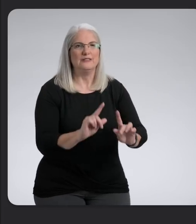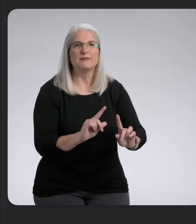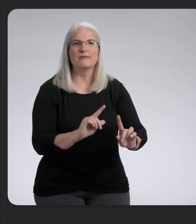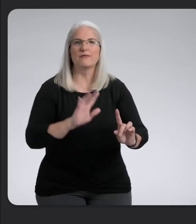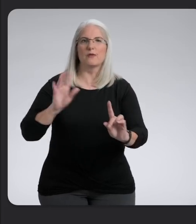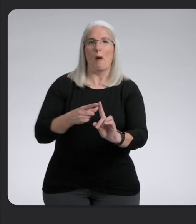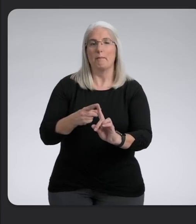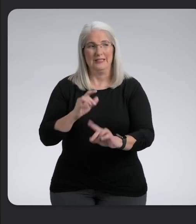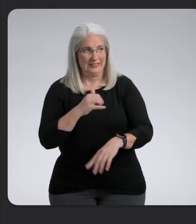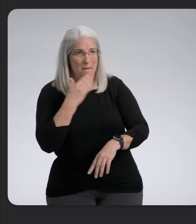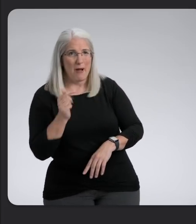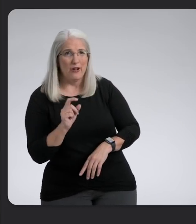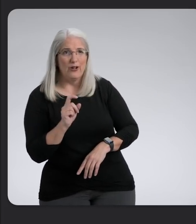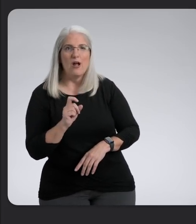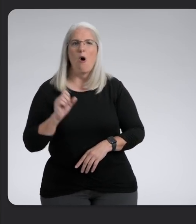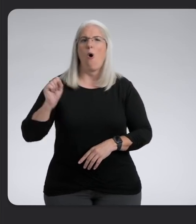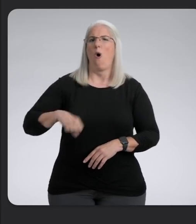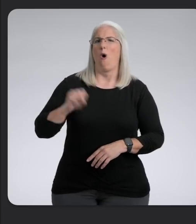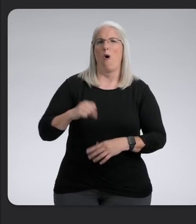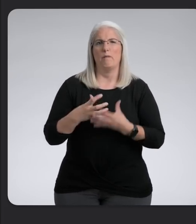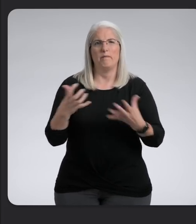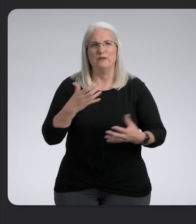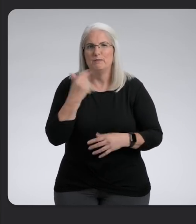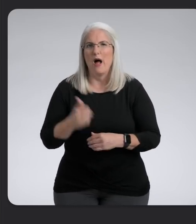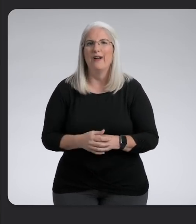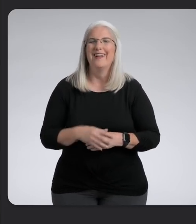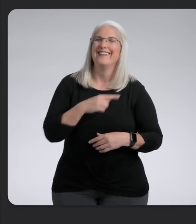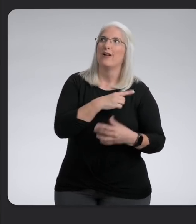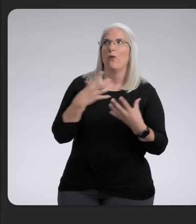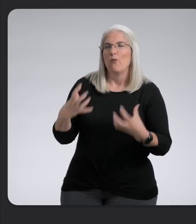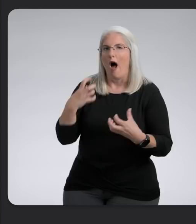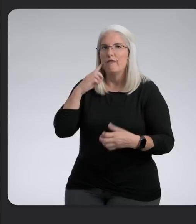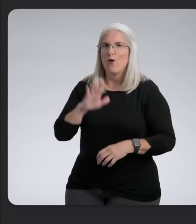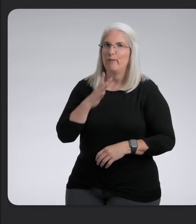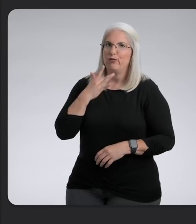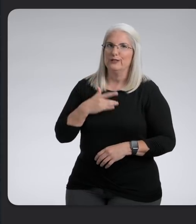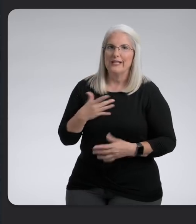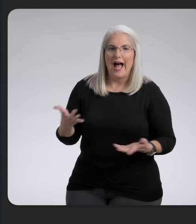Better, right? Yeah. Thought she wanted for her birthday.